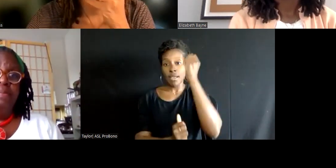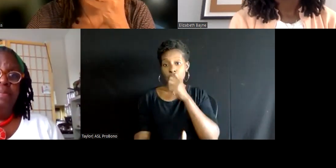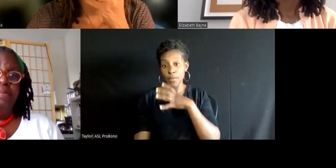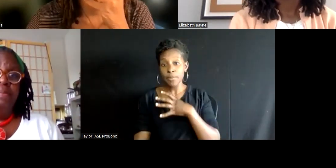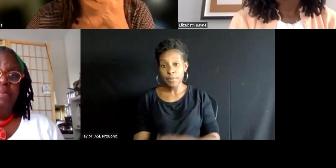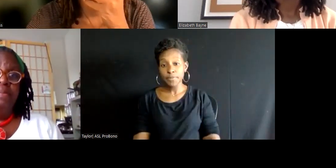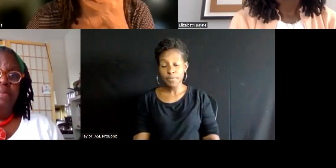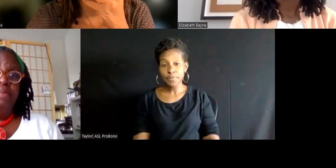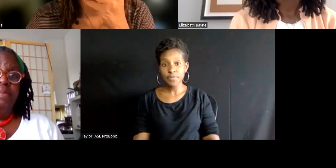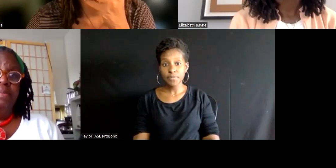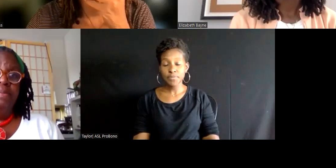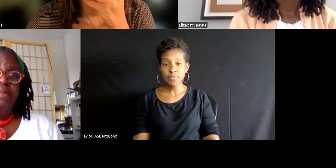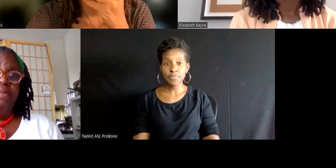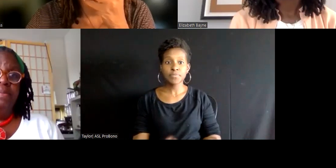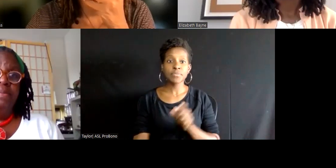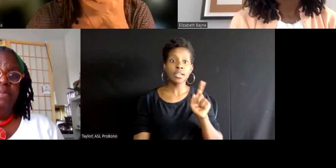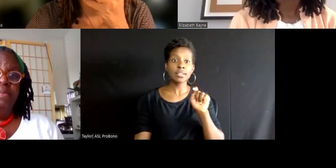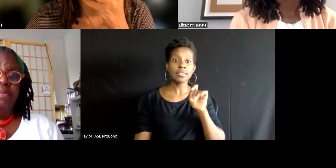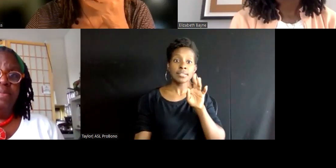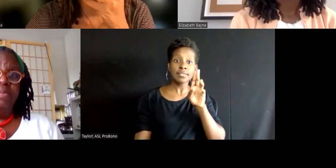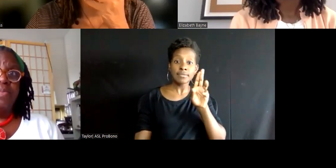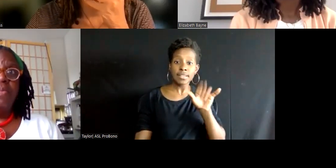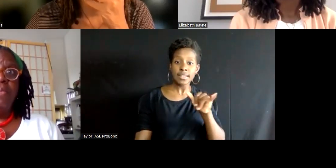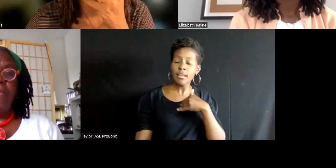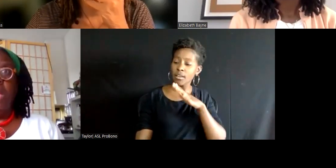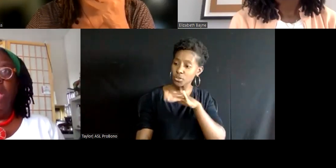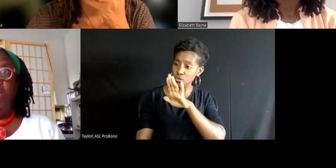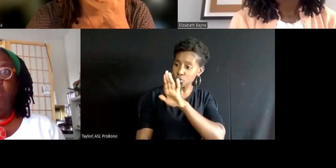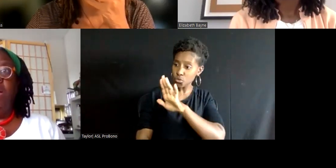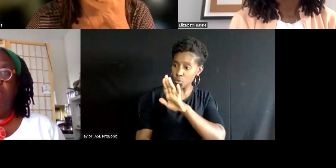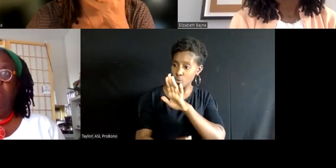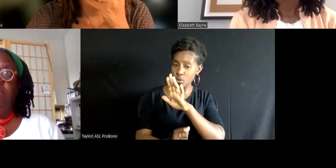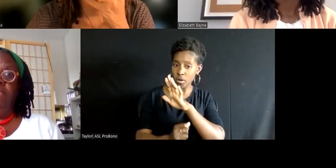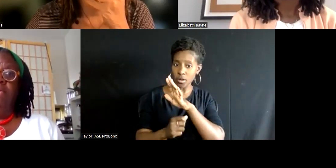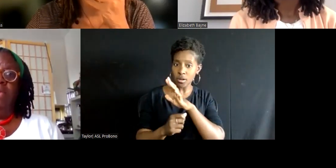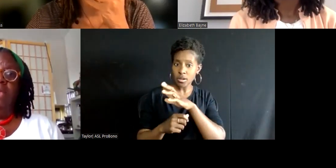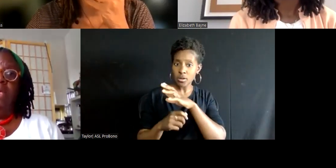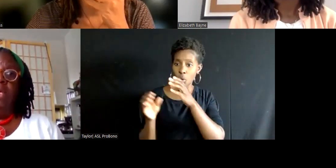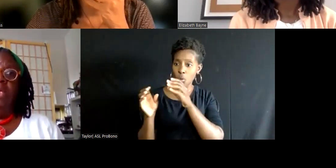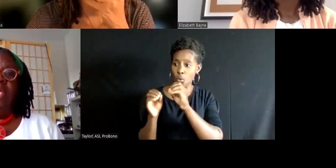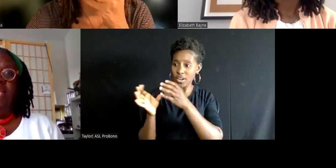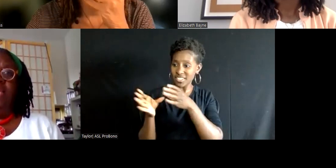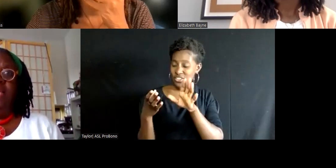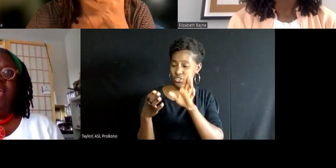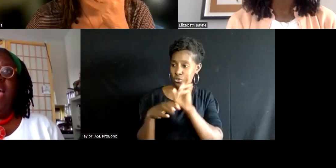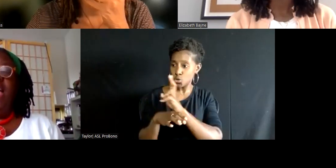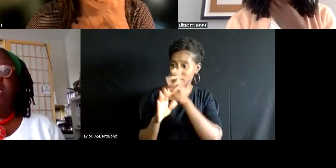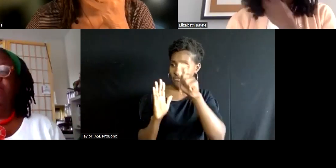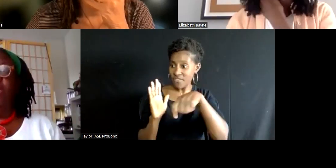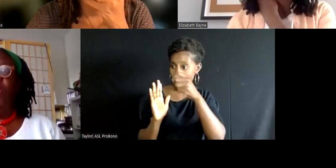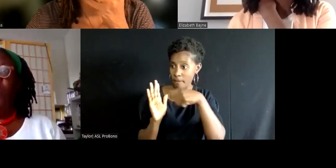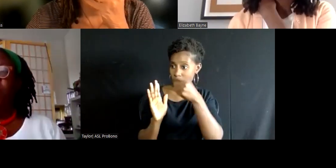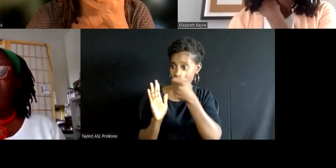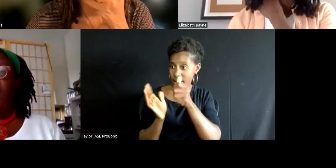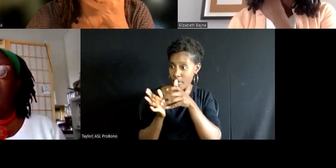Does your organization use film in any way, Jan? Clips, Well, shorts, or any?